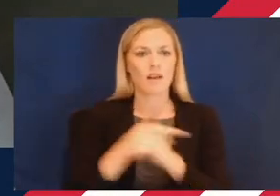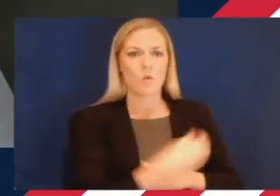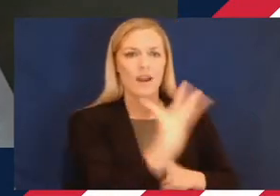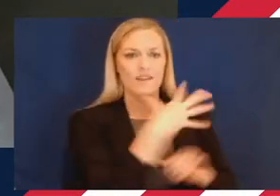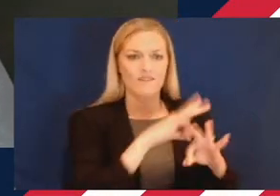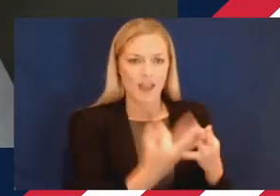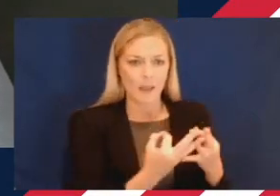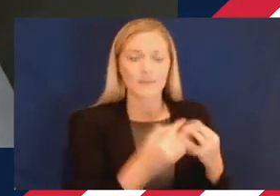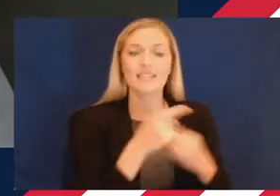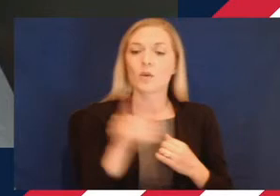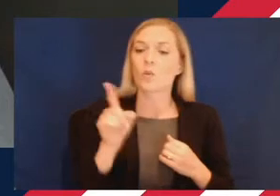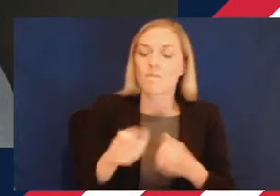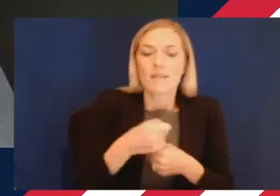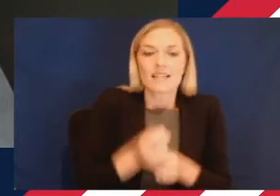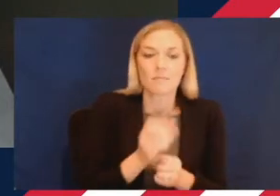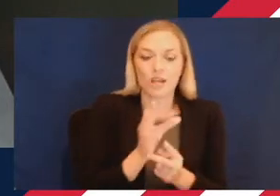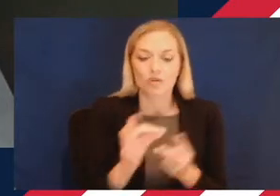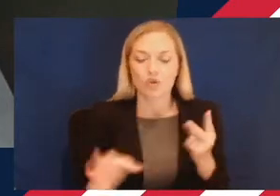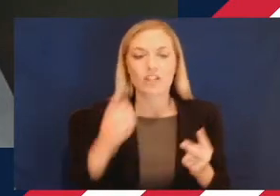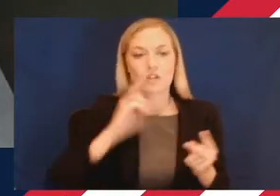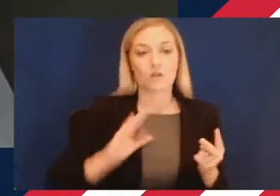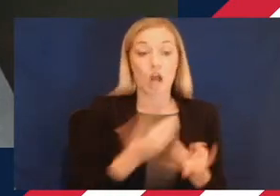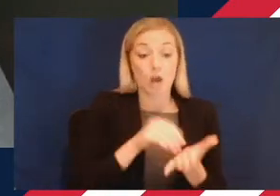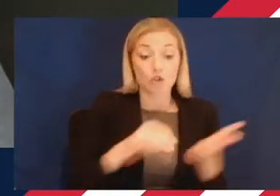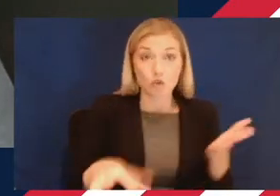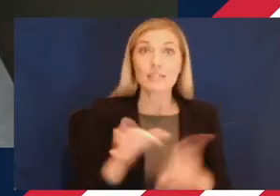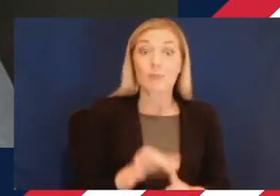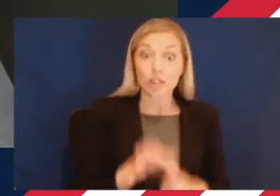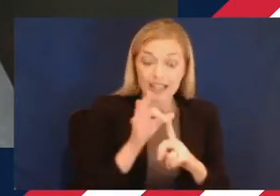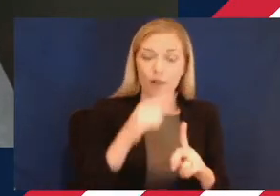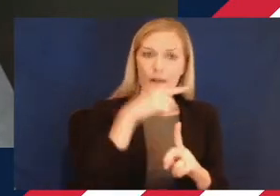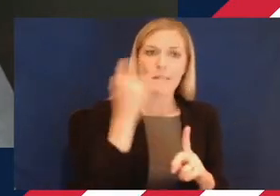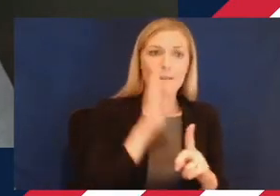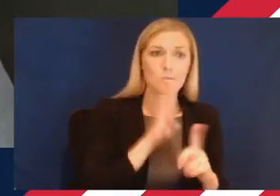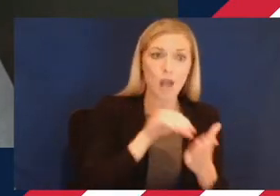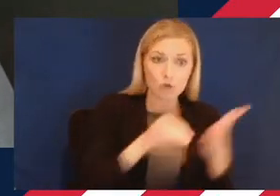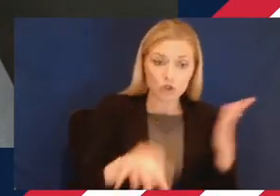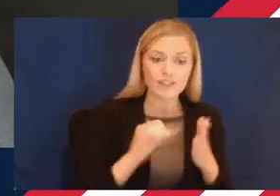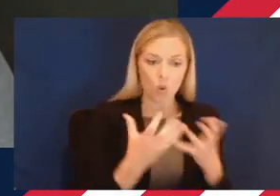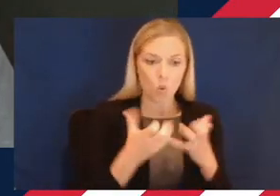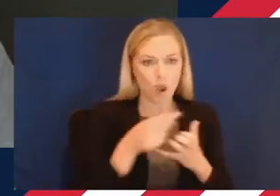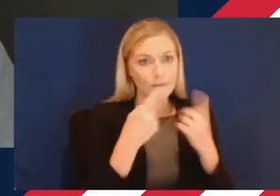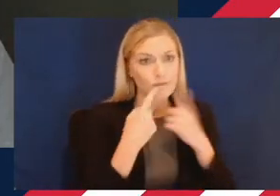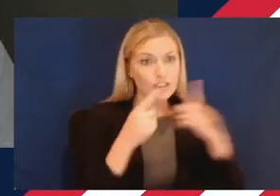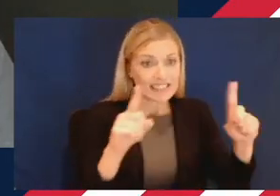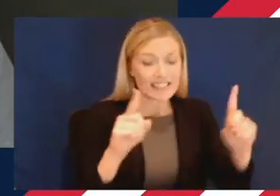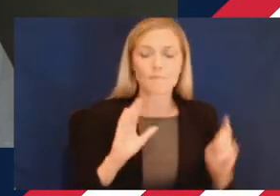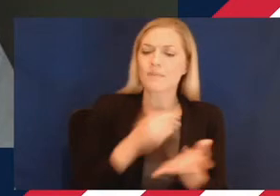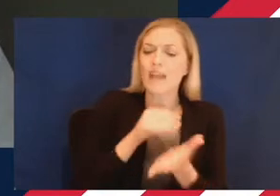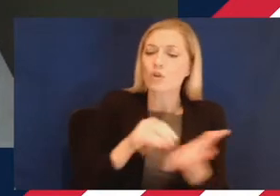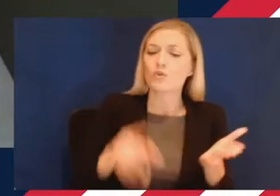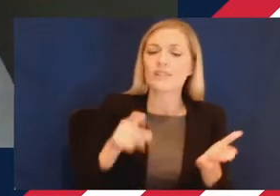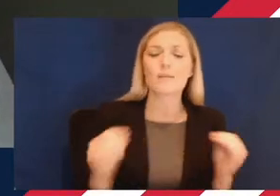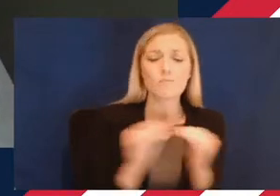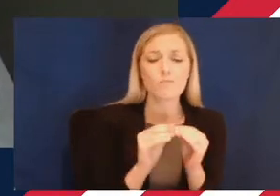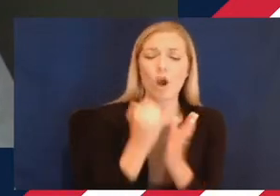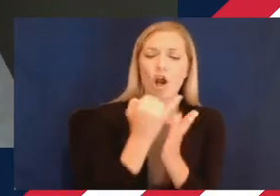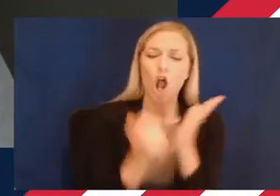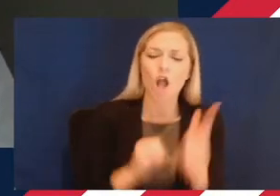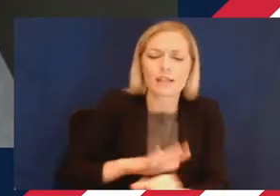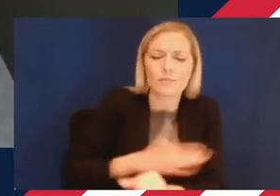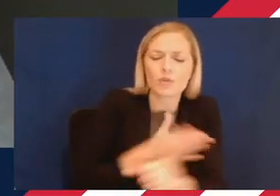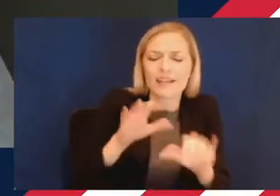students, particularly Black and Brown students, if we want them to succeed. Our students need more art and music classes to help them